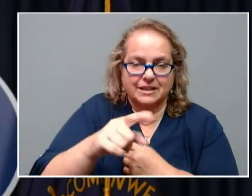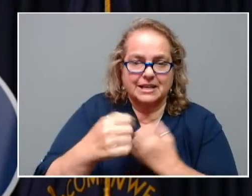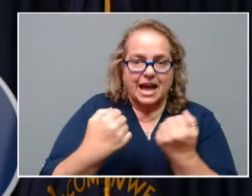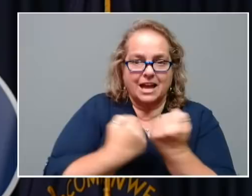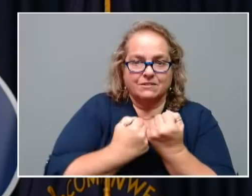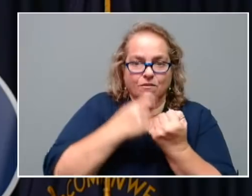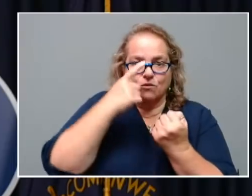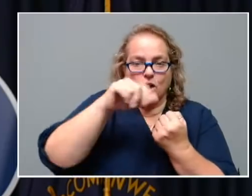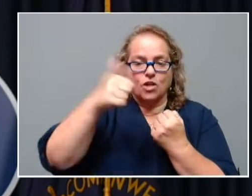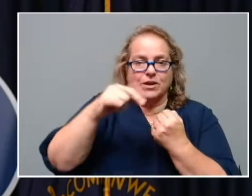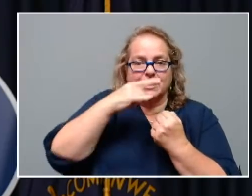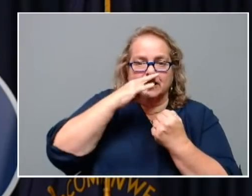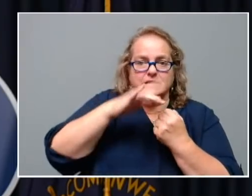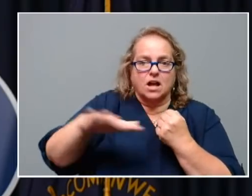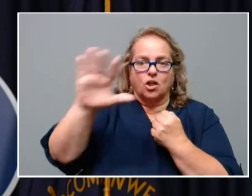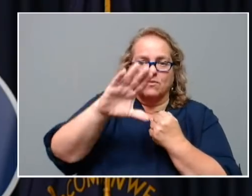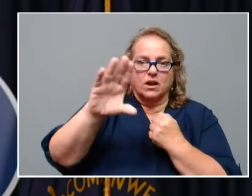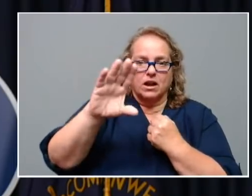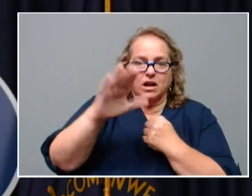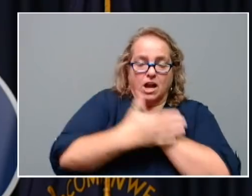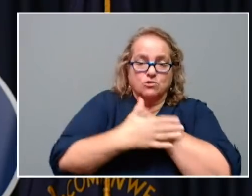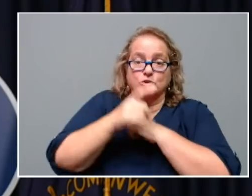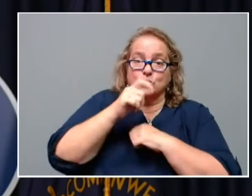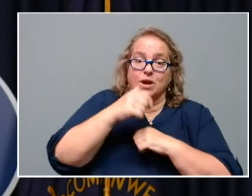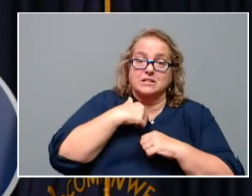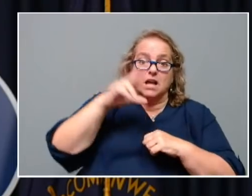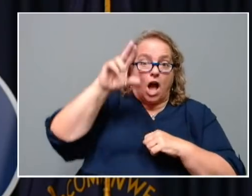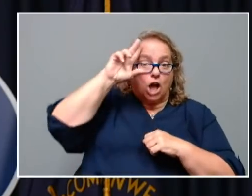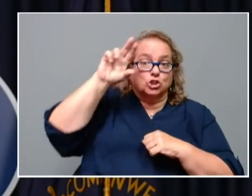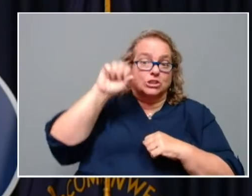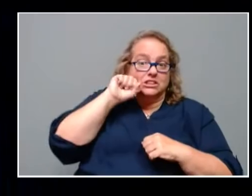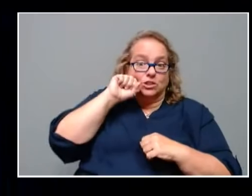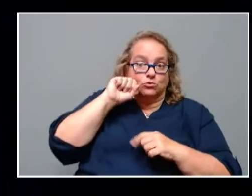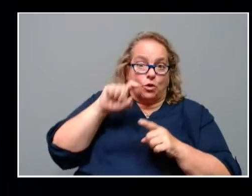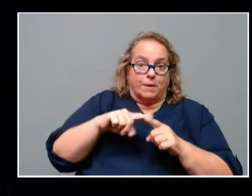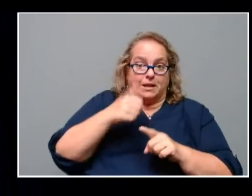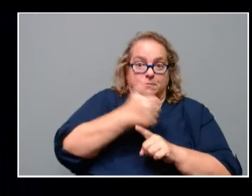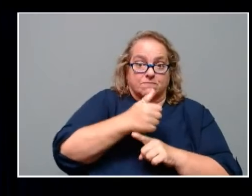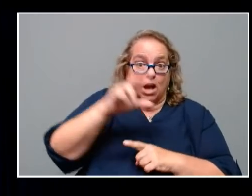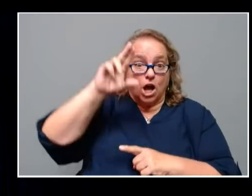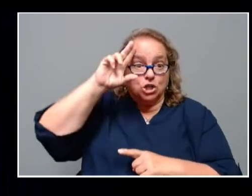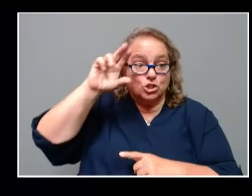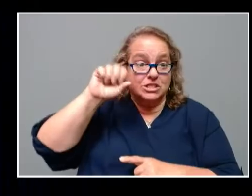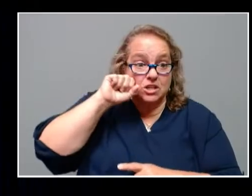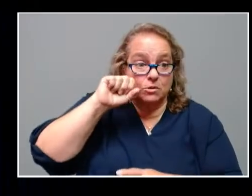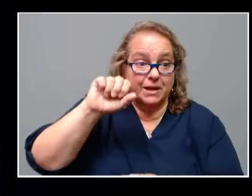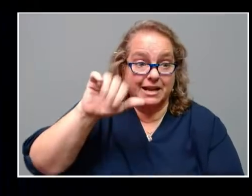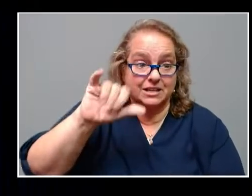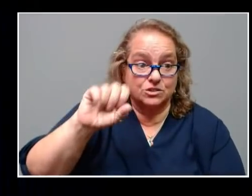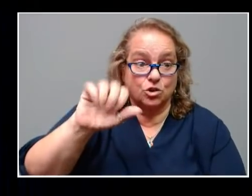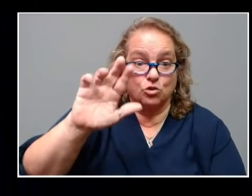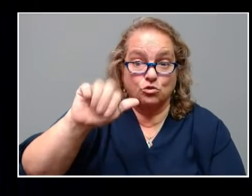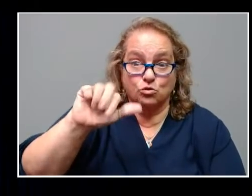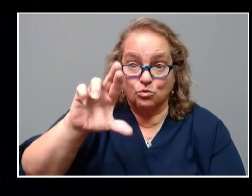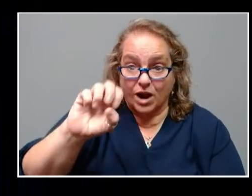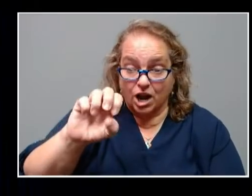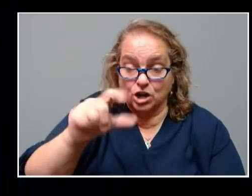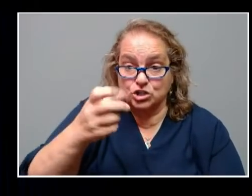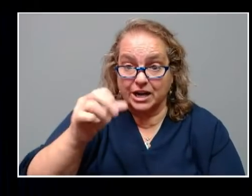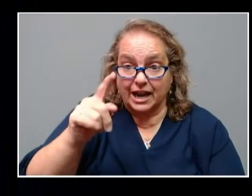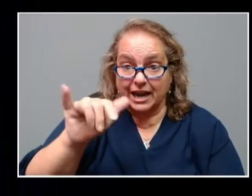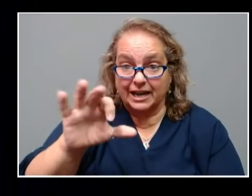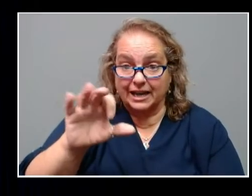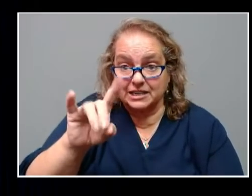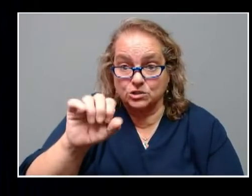country who have Usher Syndrome like he does. Usher Syndrome is a rare genetic disorder that impacts 3